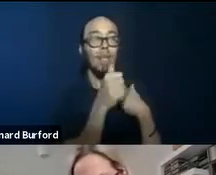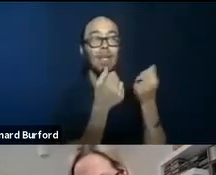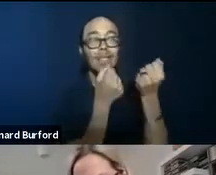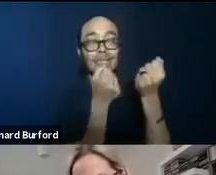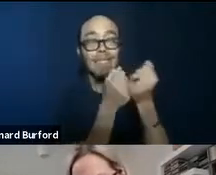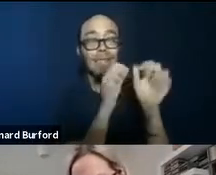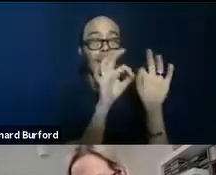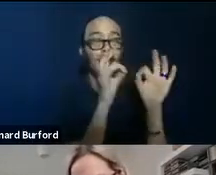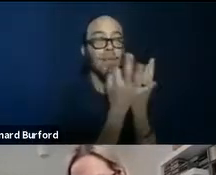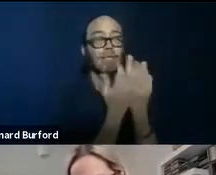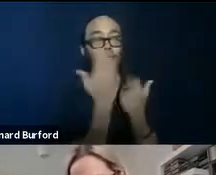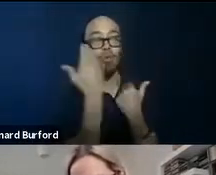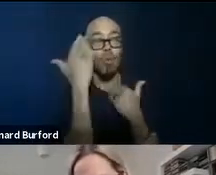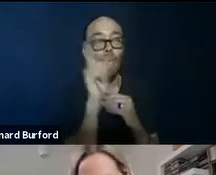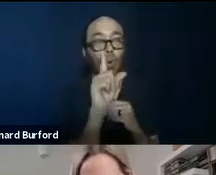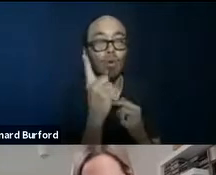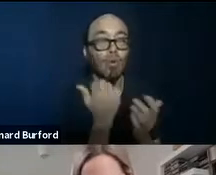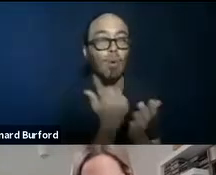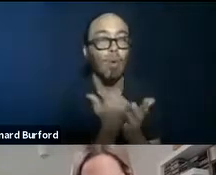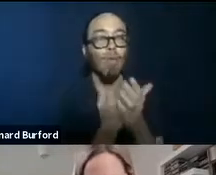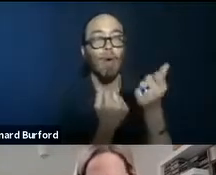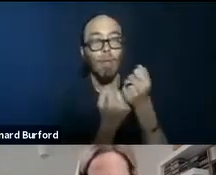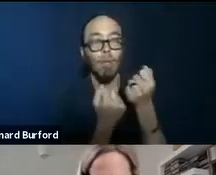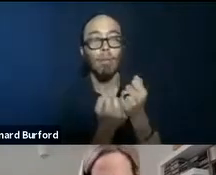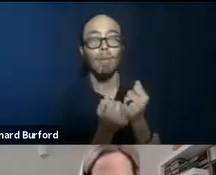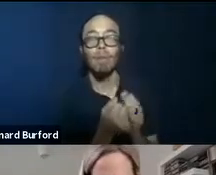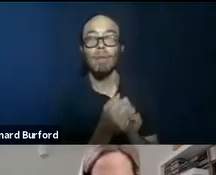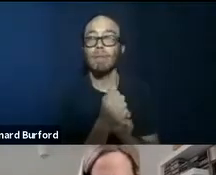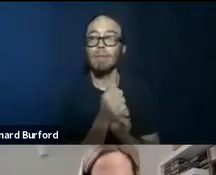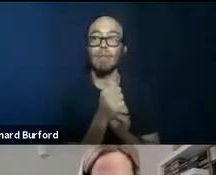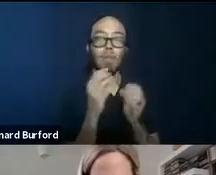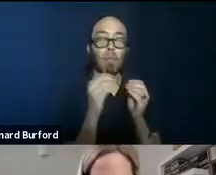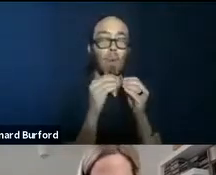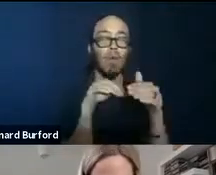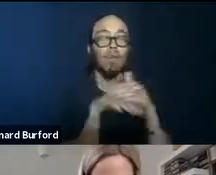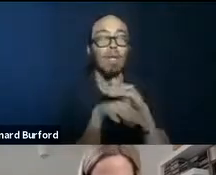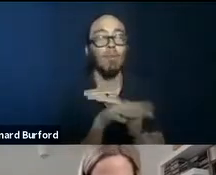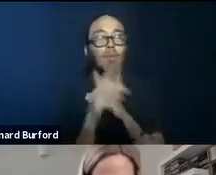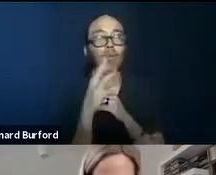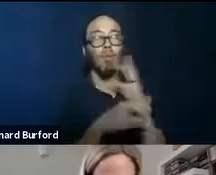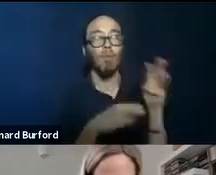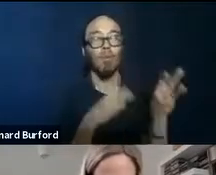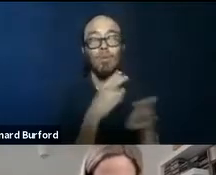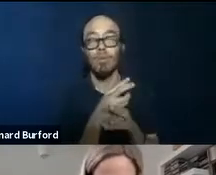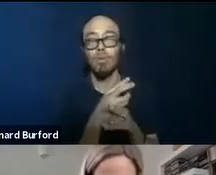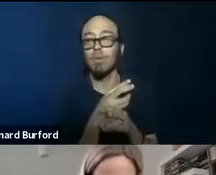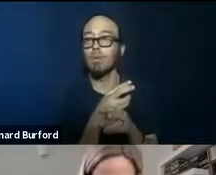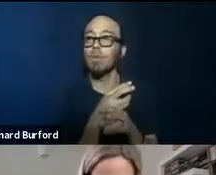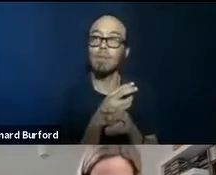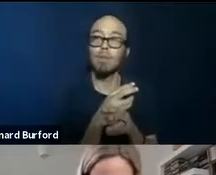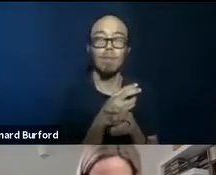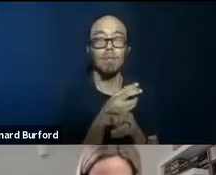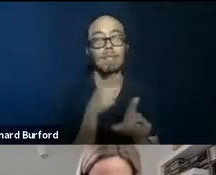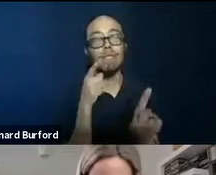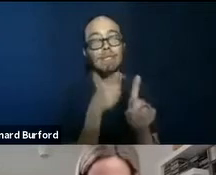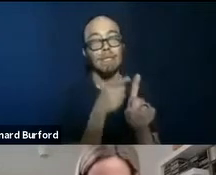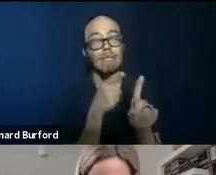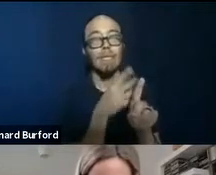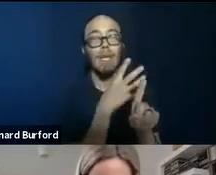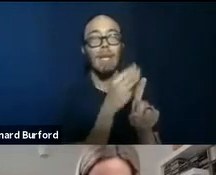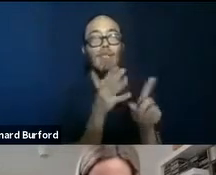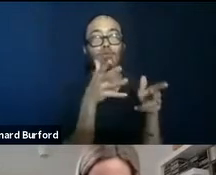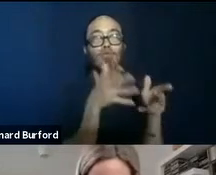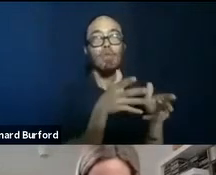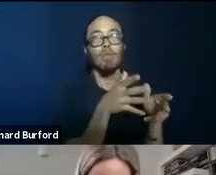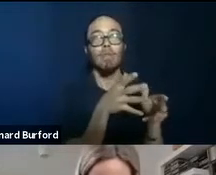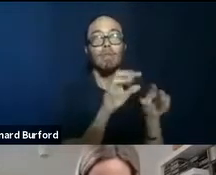turn, and making our society more accessible and more inclusive. He and the rest of the team at the